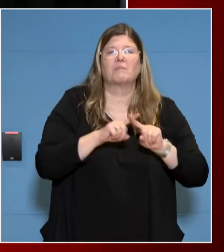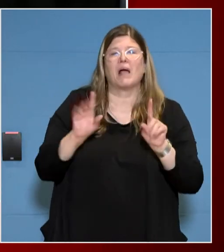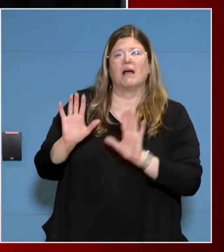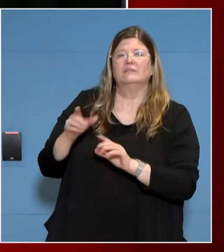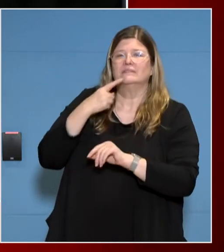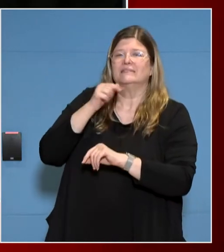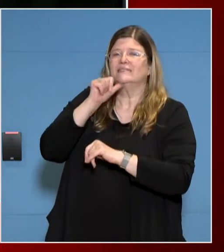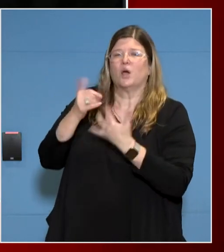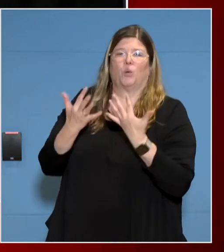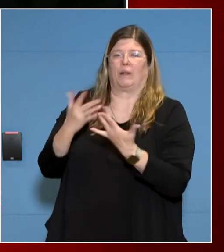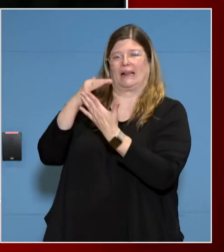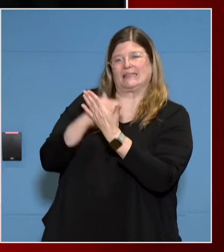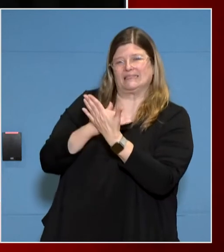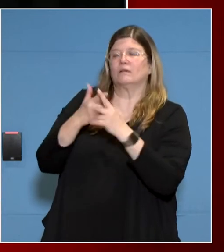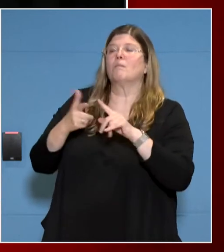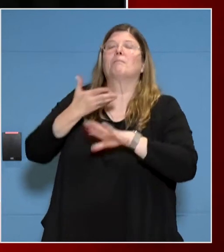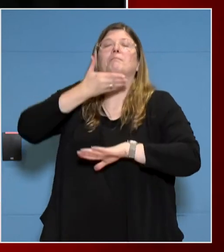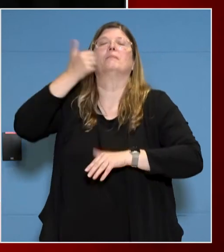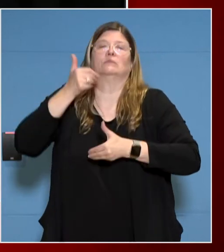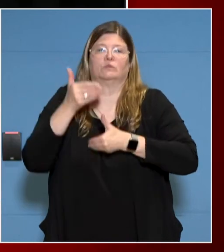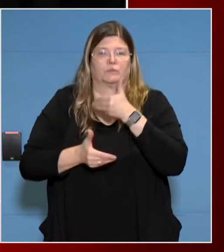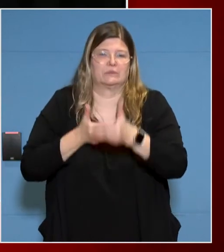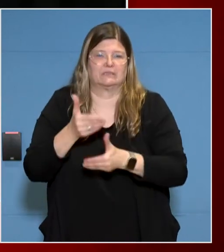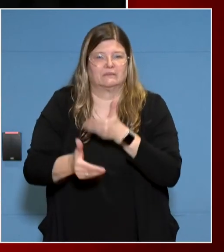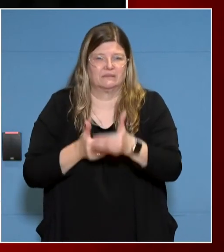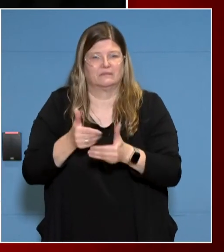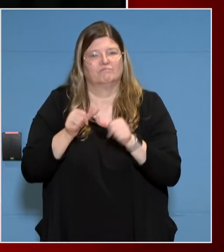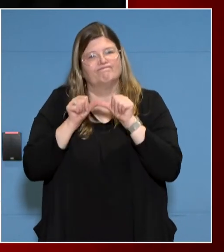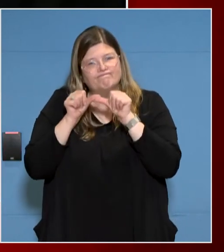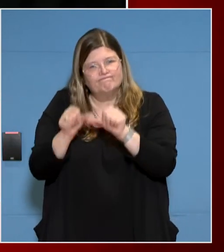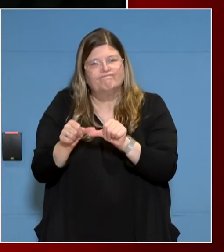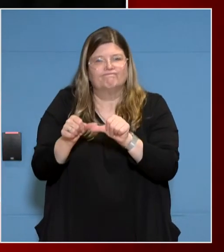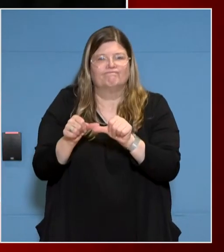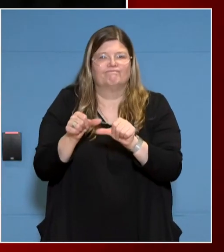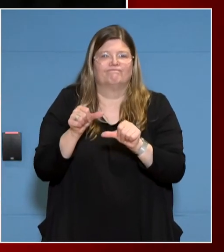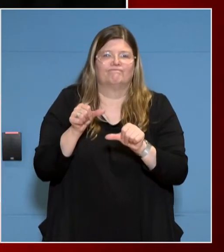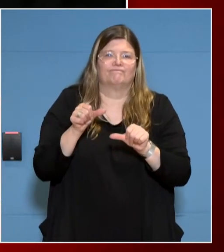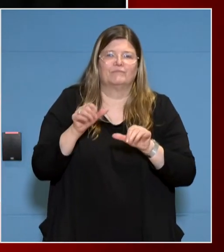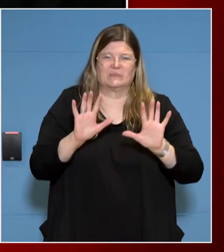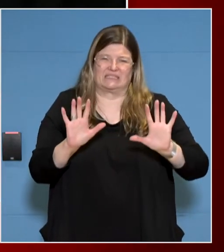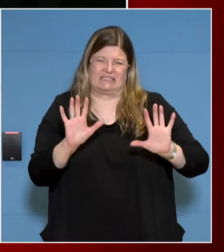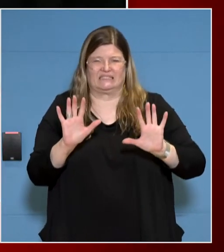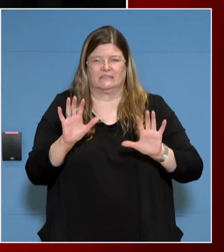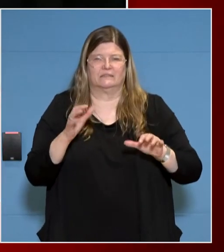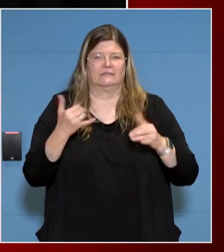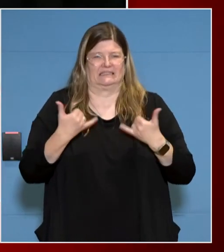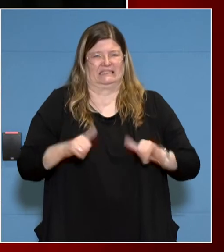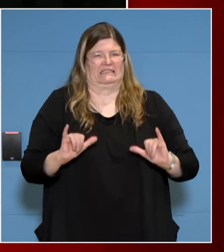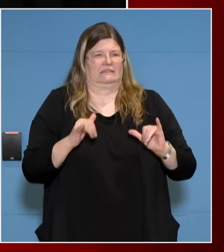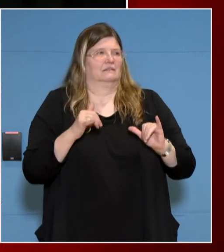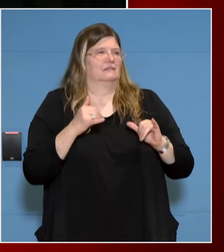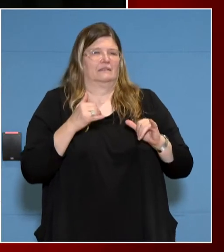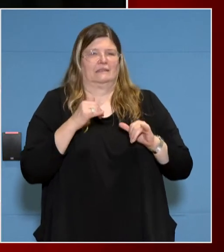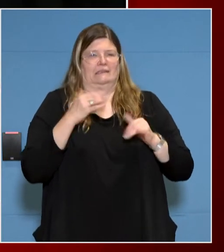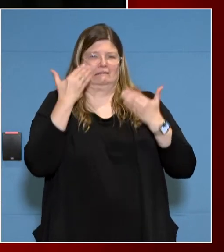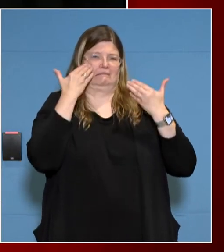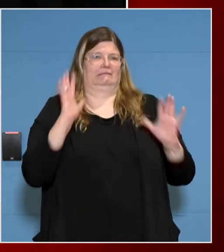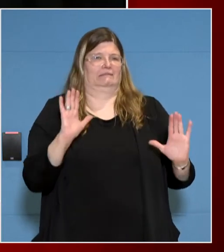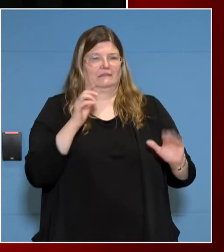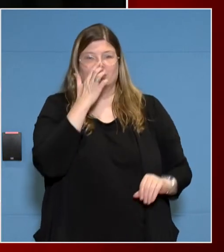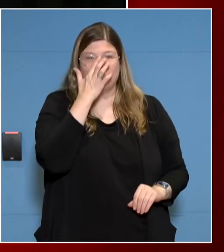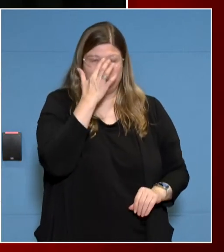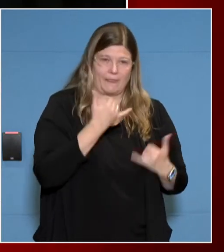in place, and so we'll continue to consider that. Sure. And then another question. Do we know how many of our 85,000 healthcare